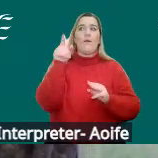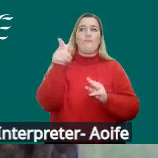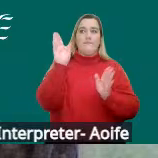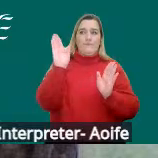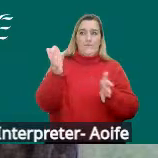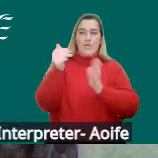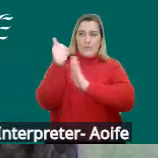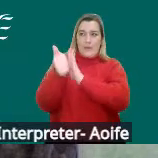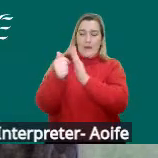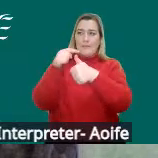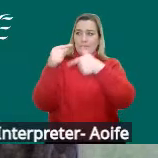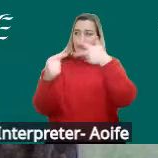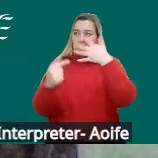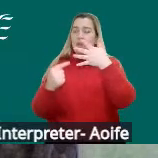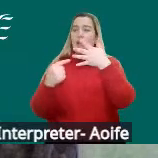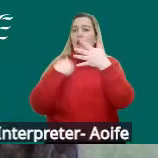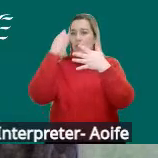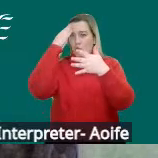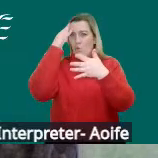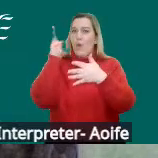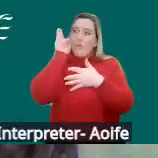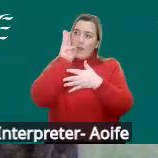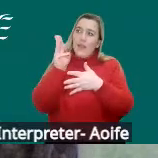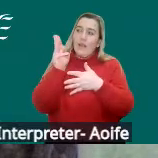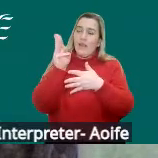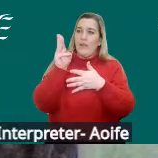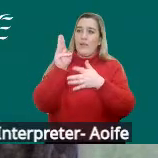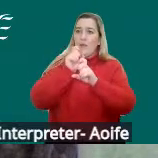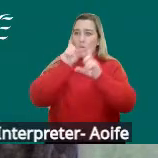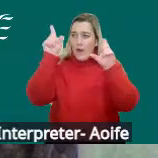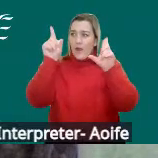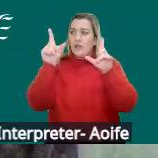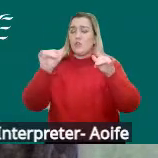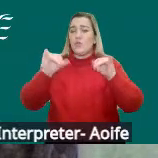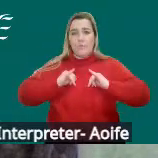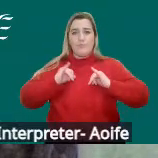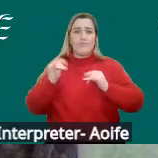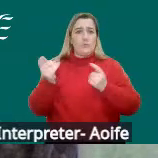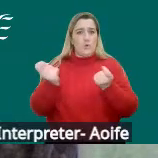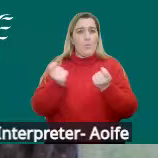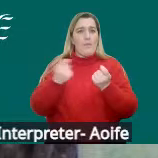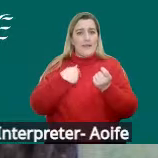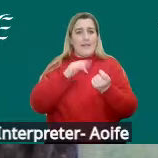be able to deal with it when the time comes for myself and people the same age group as me.